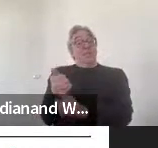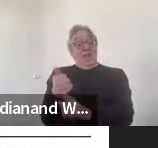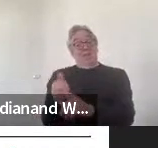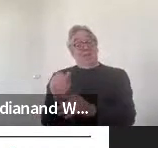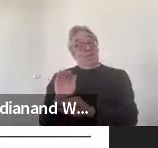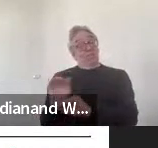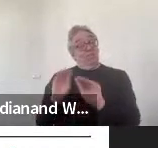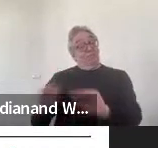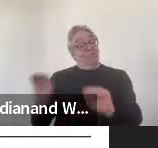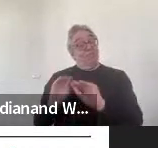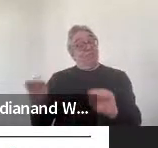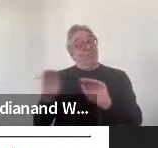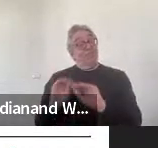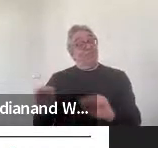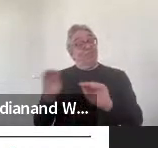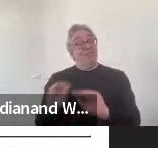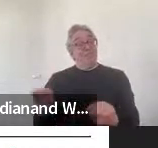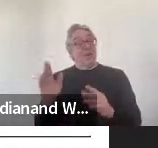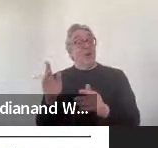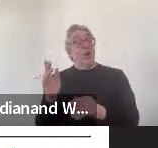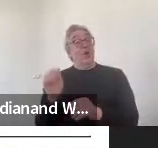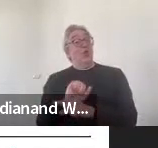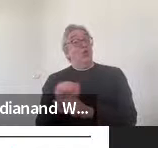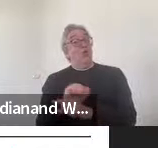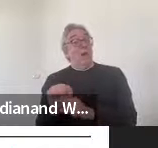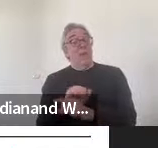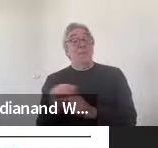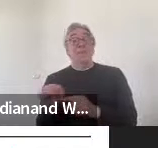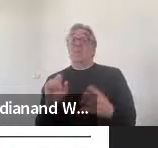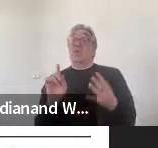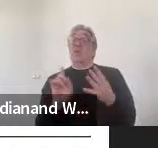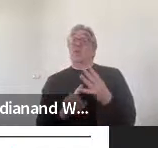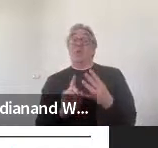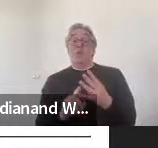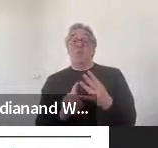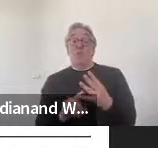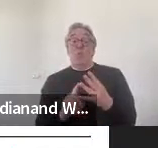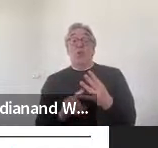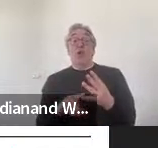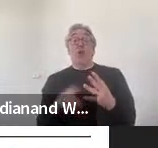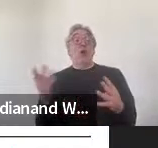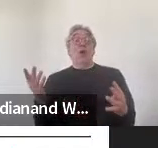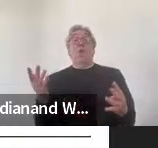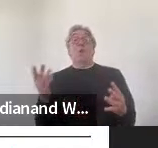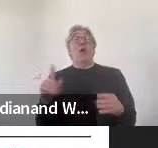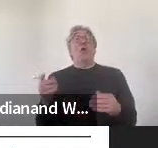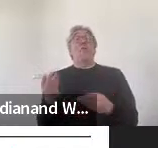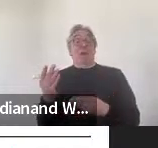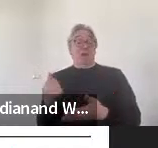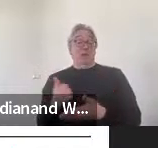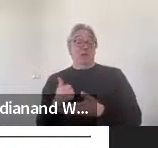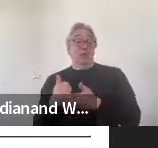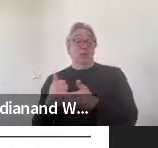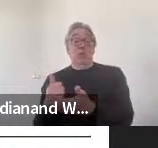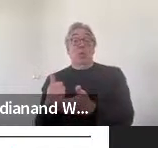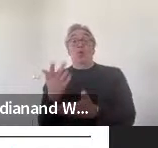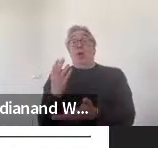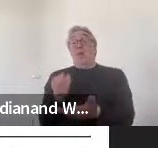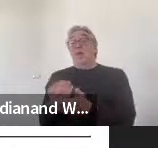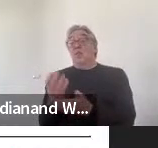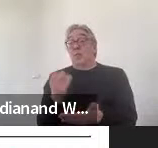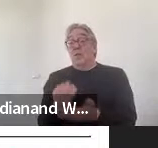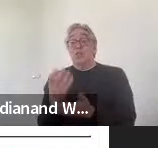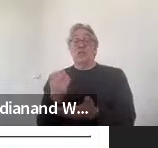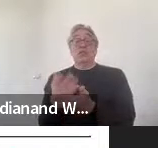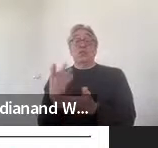one, provide information, financial support like seed money, follow-up trainings like financial literacy